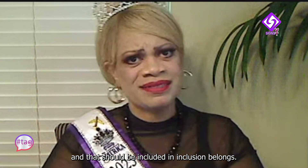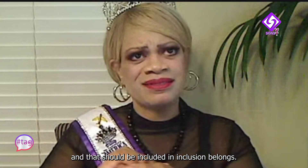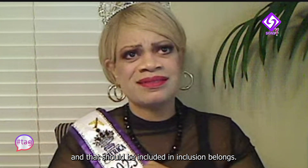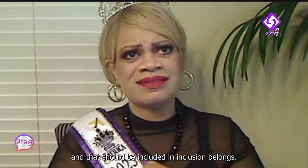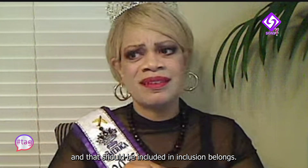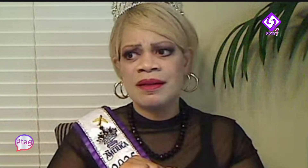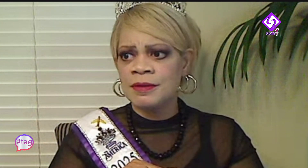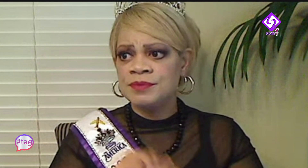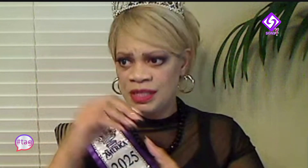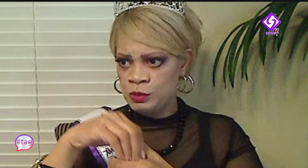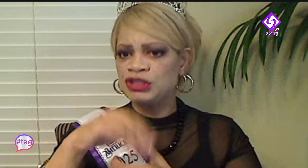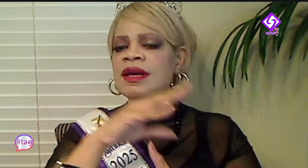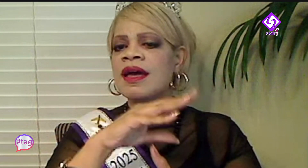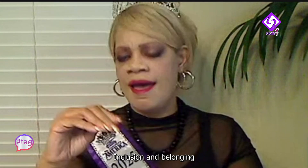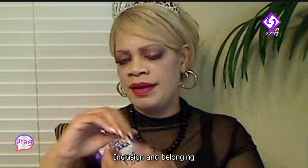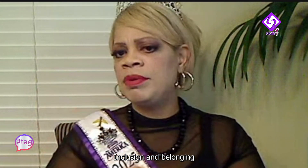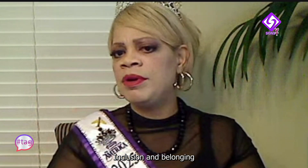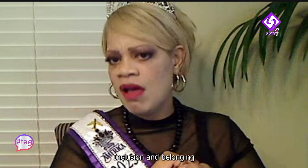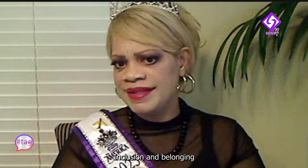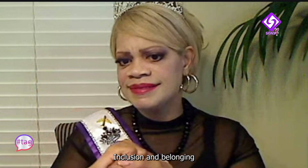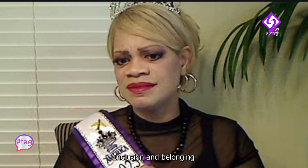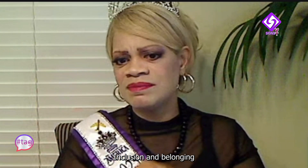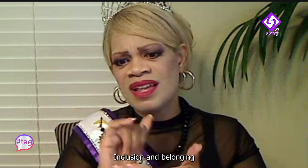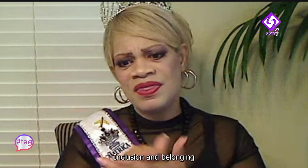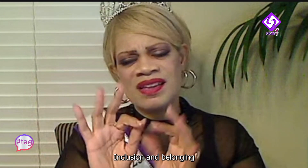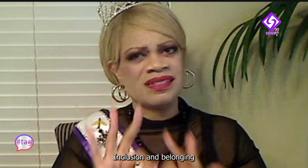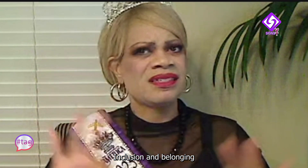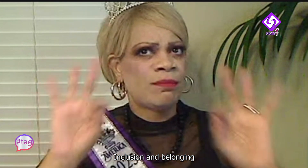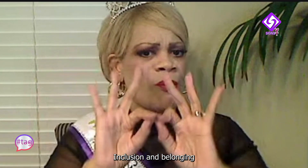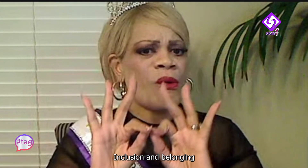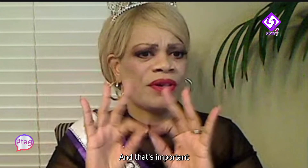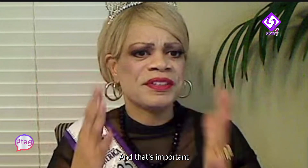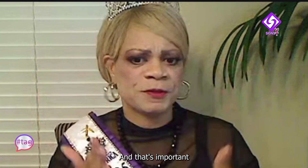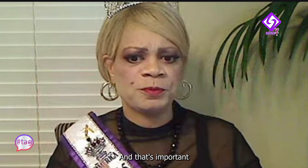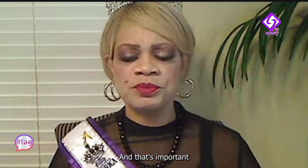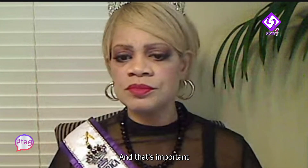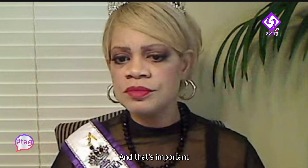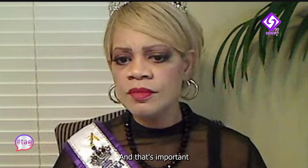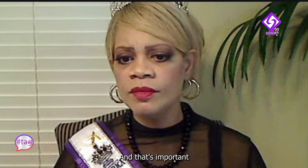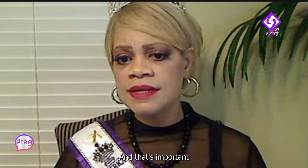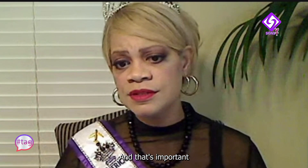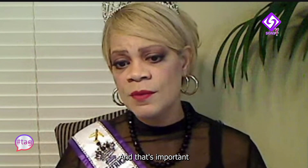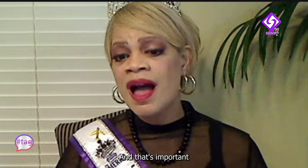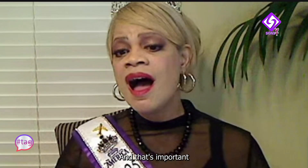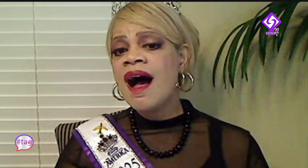inclusion belongs. Inclusion and belonging. And that's important.